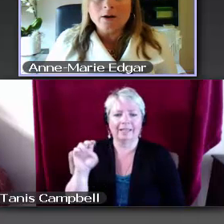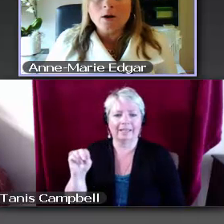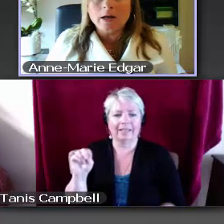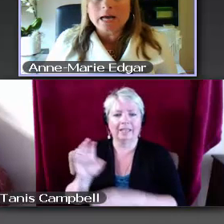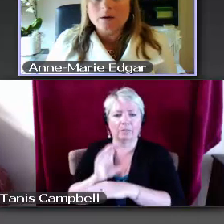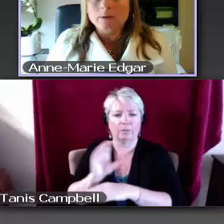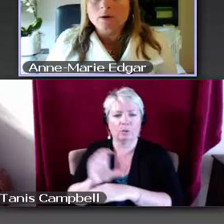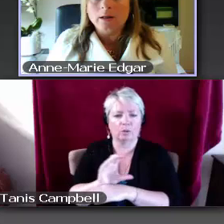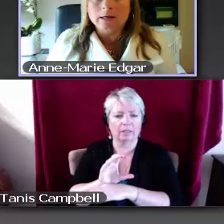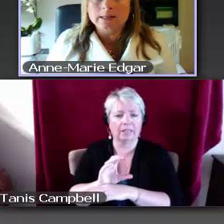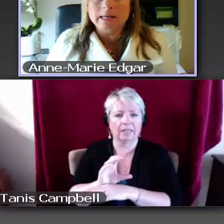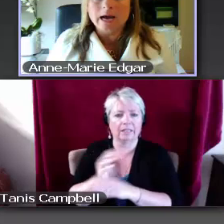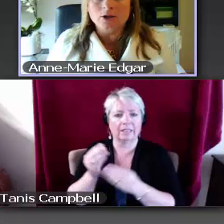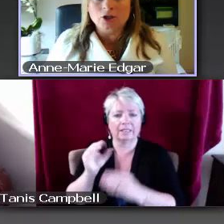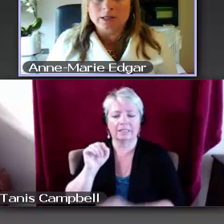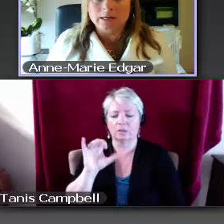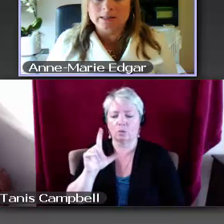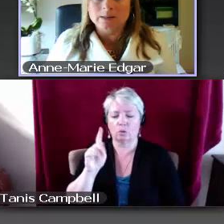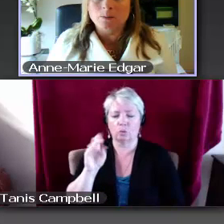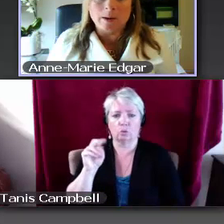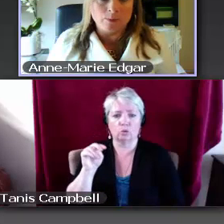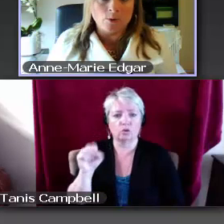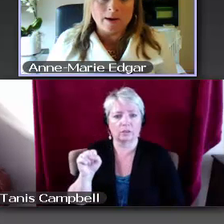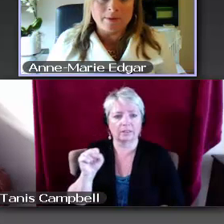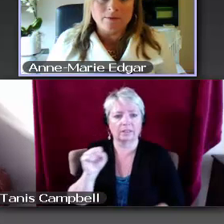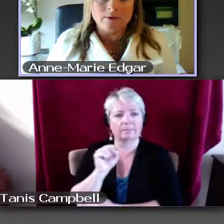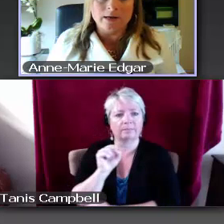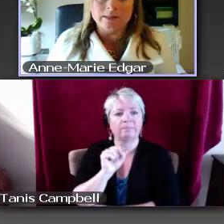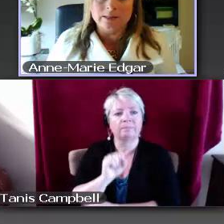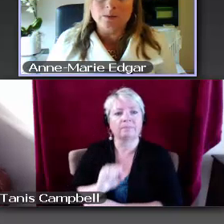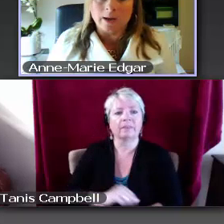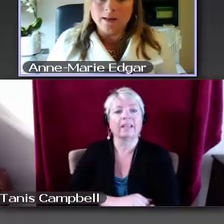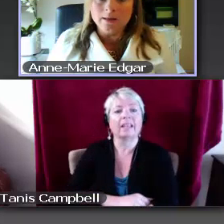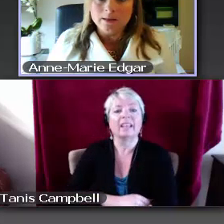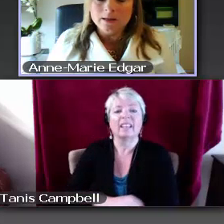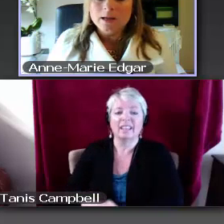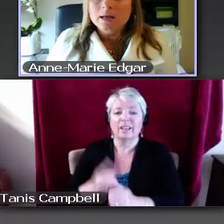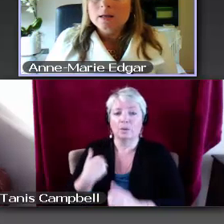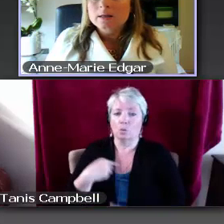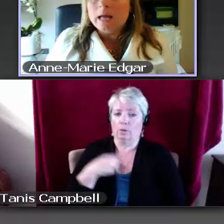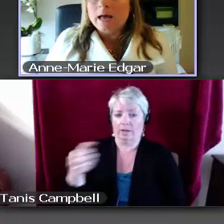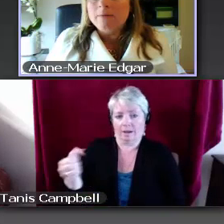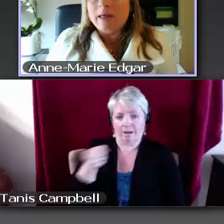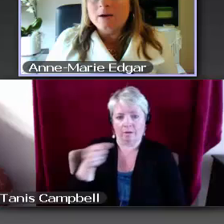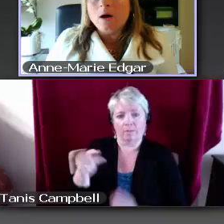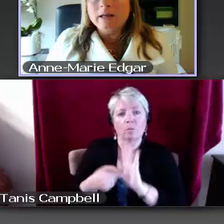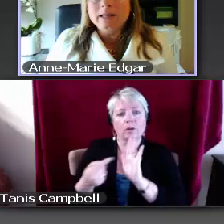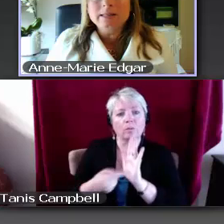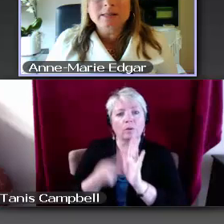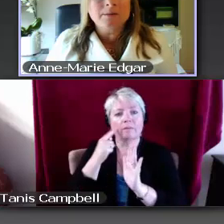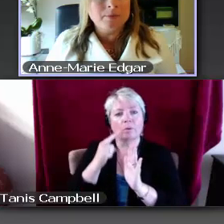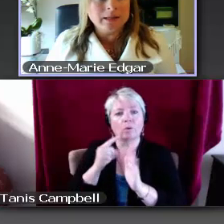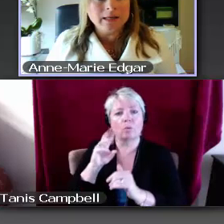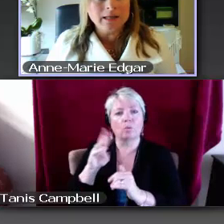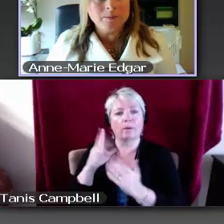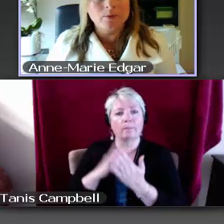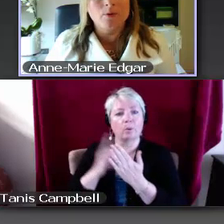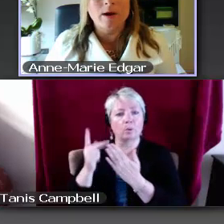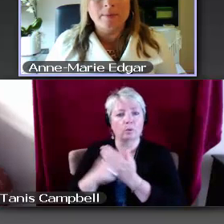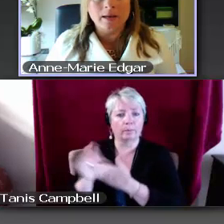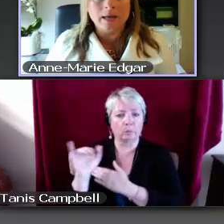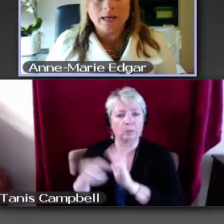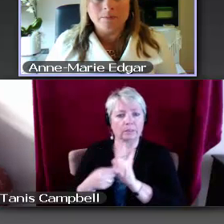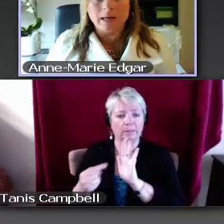in a lot of contact with Colin because he actually does some web programming for us as well. And Colin is